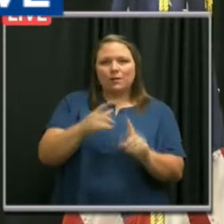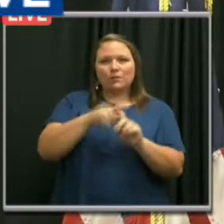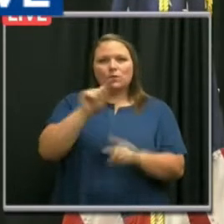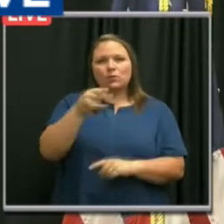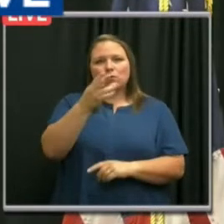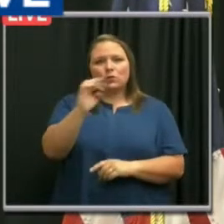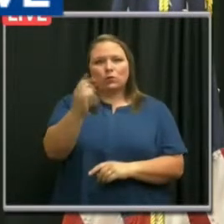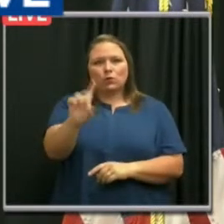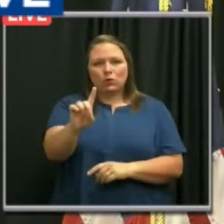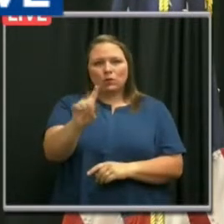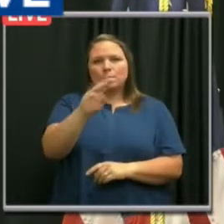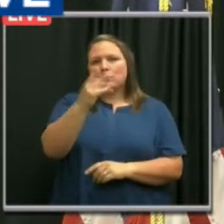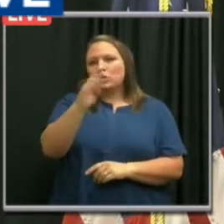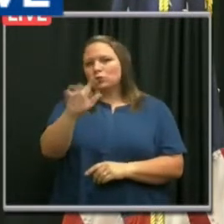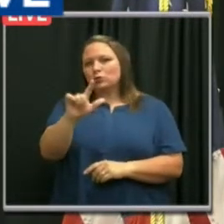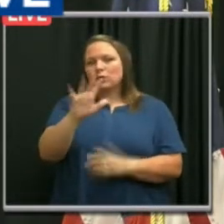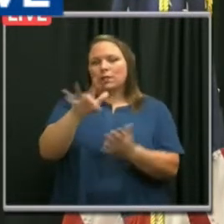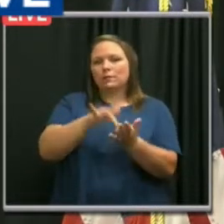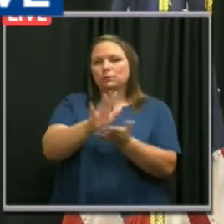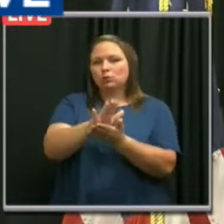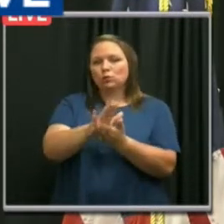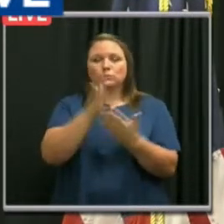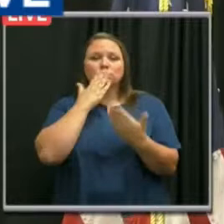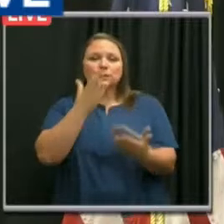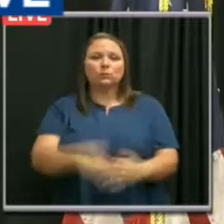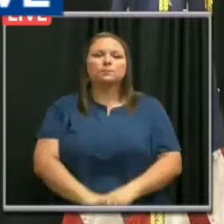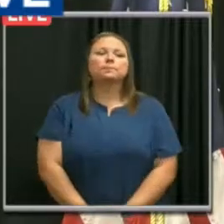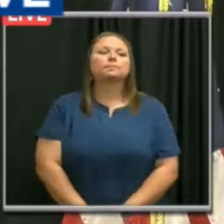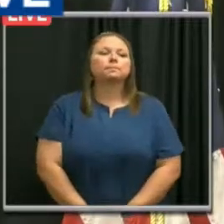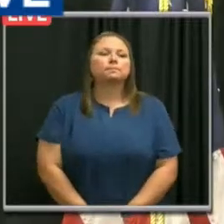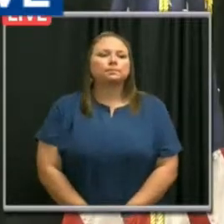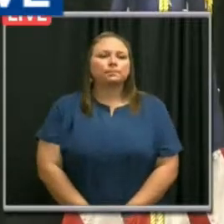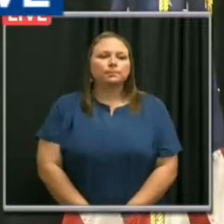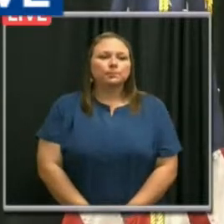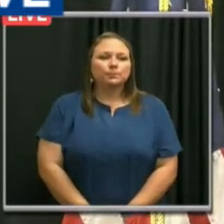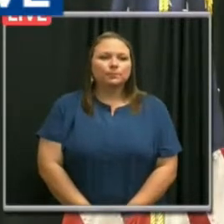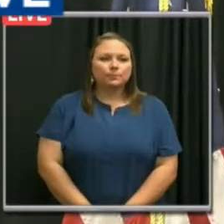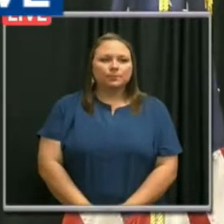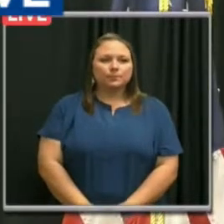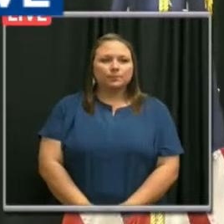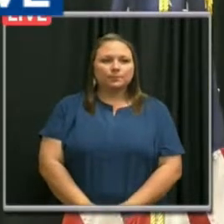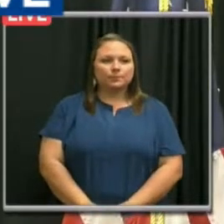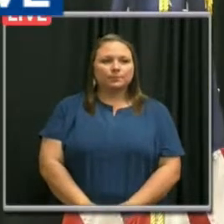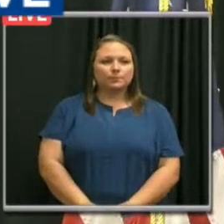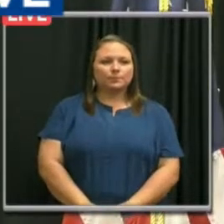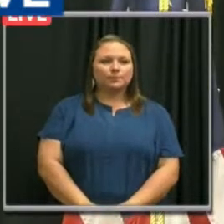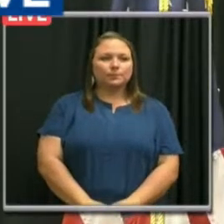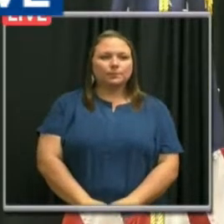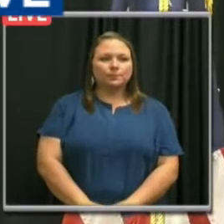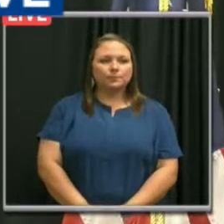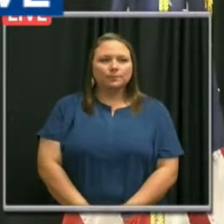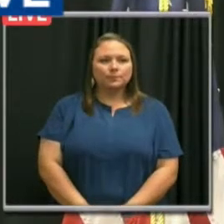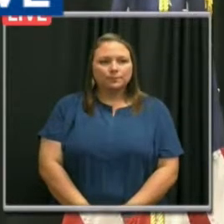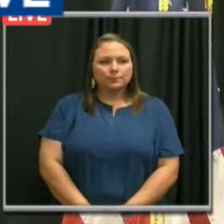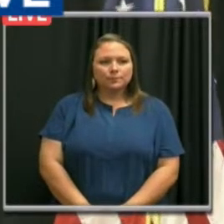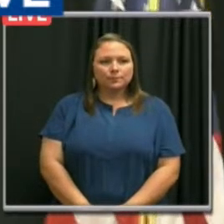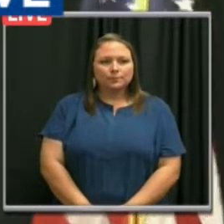librarian from Thurgood Marshall Middle School. Thank you.